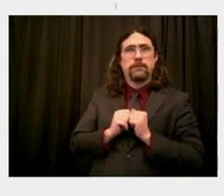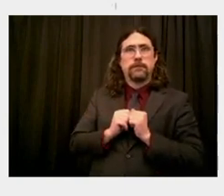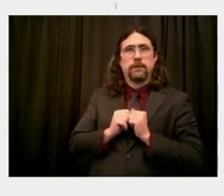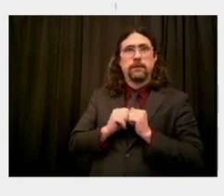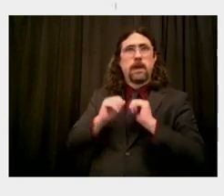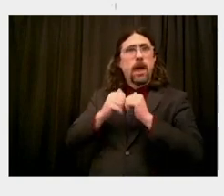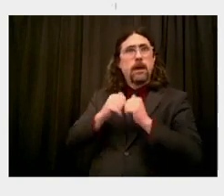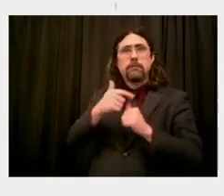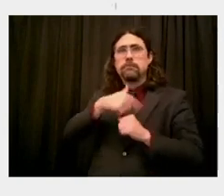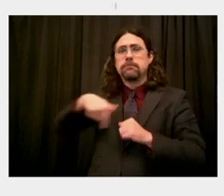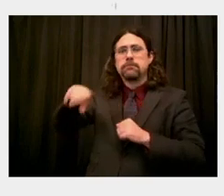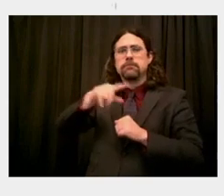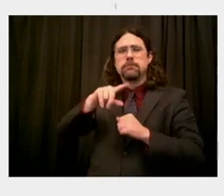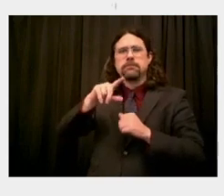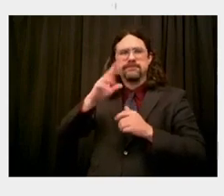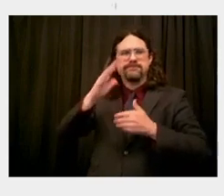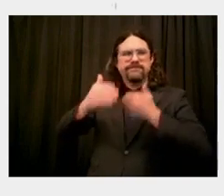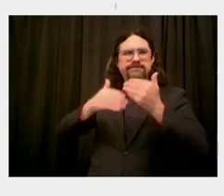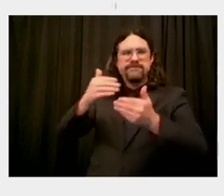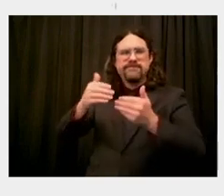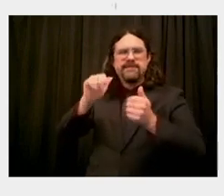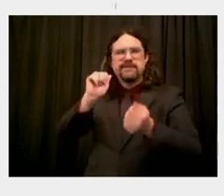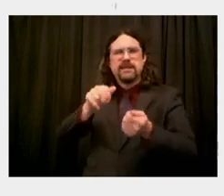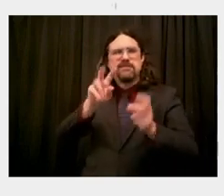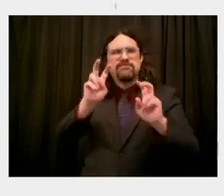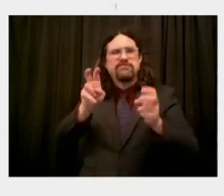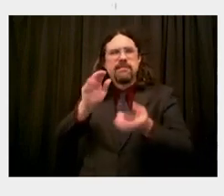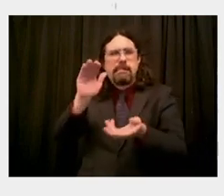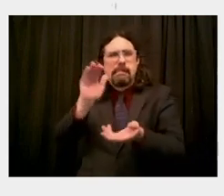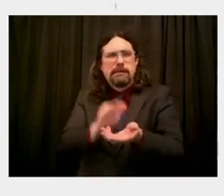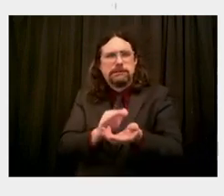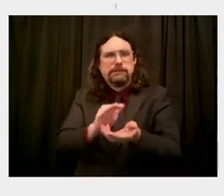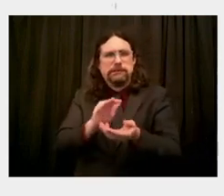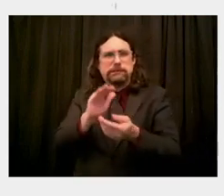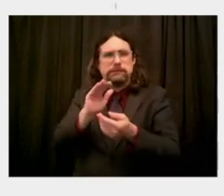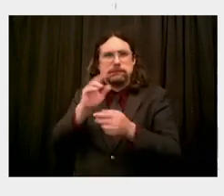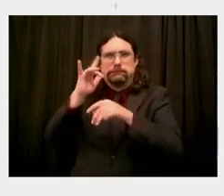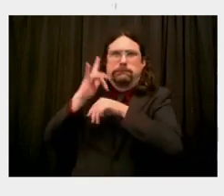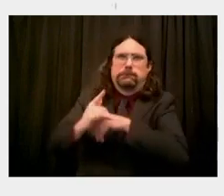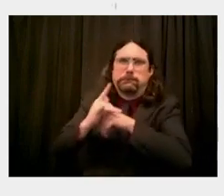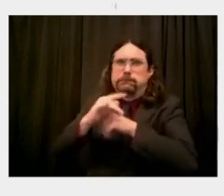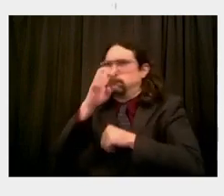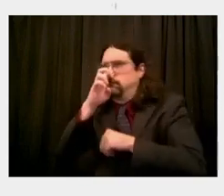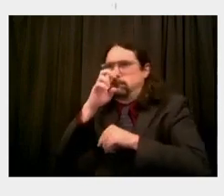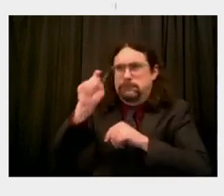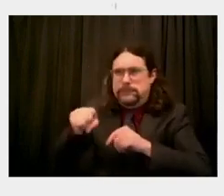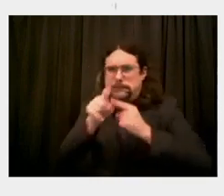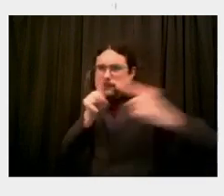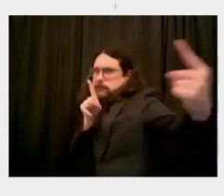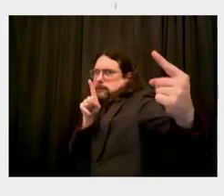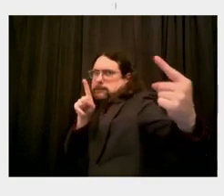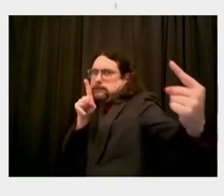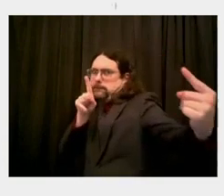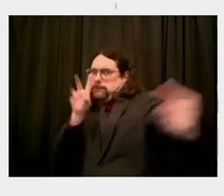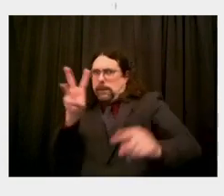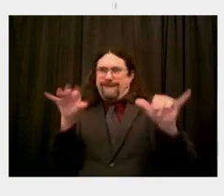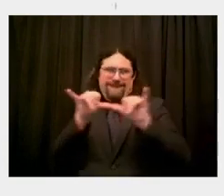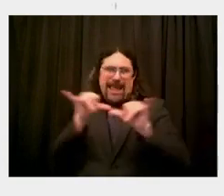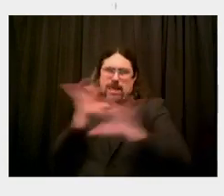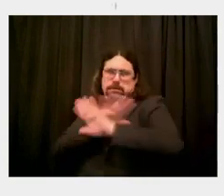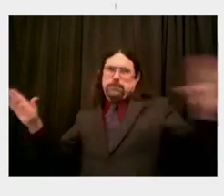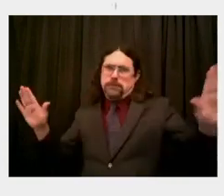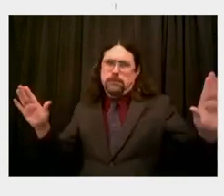risk of exposure to New Yorkers. And I think we just need to remember that this is in the context of continuing to